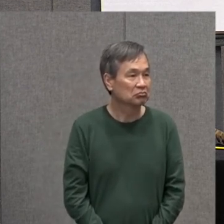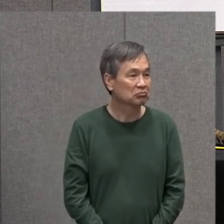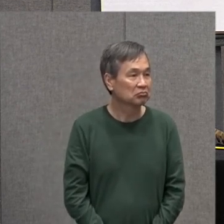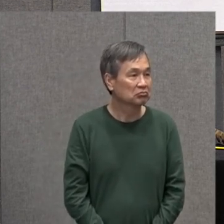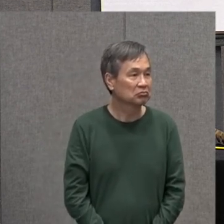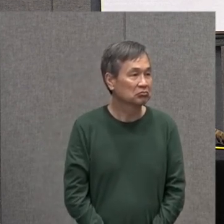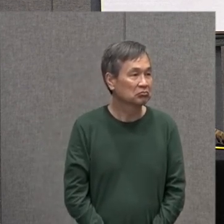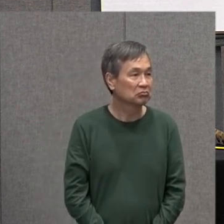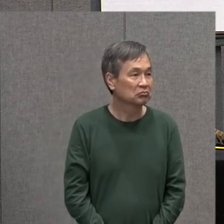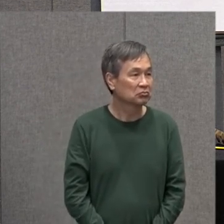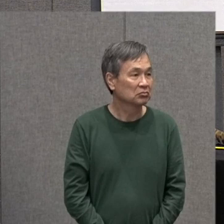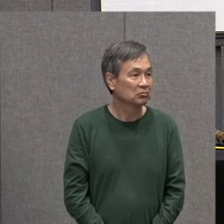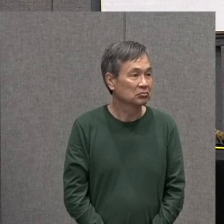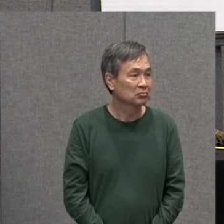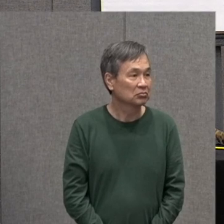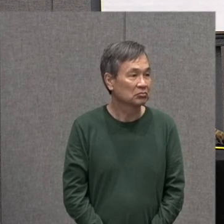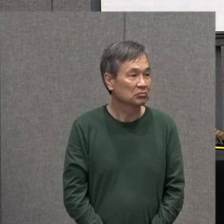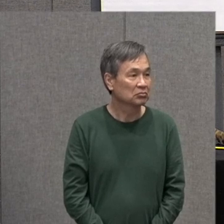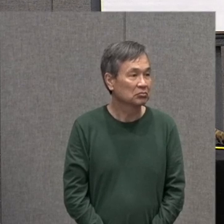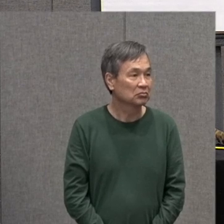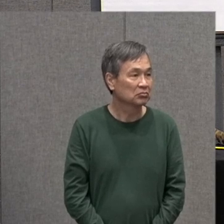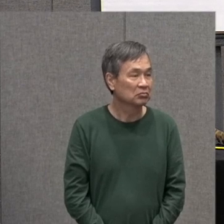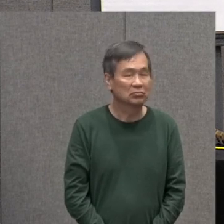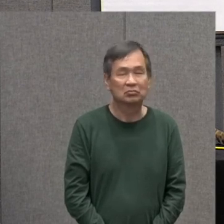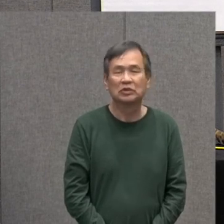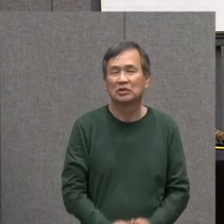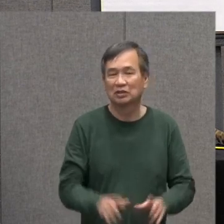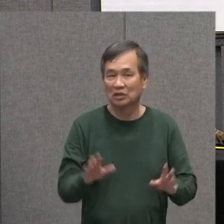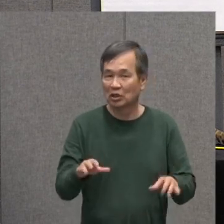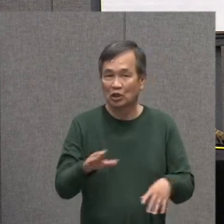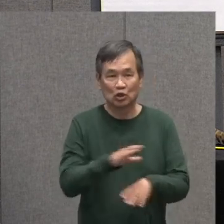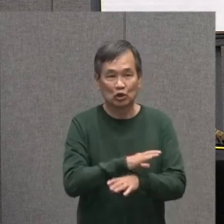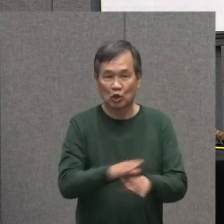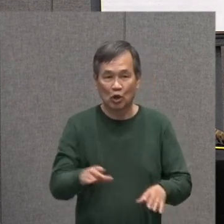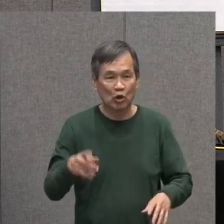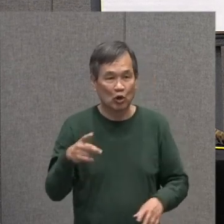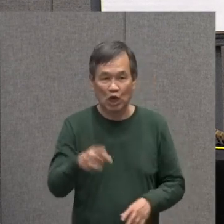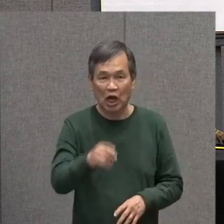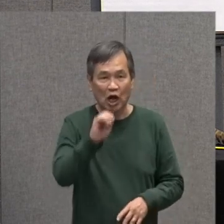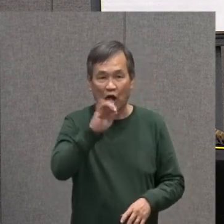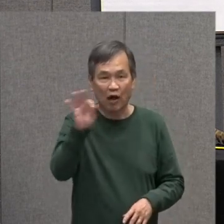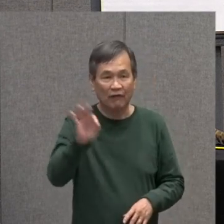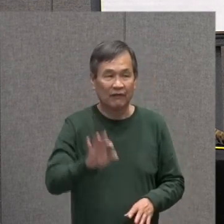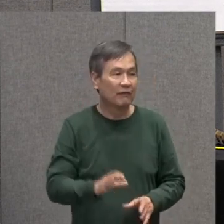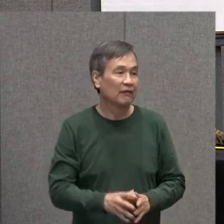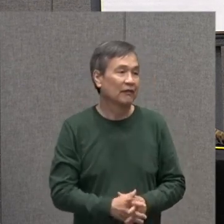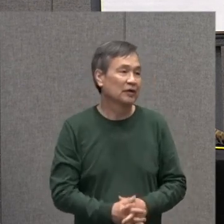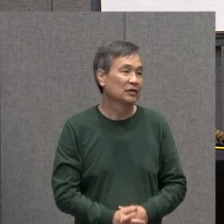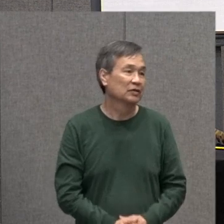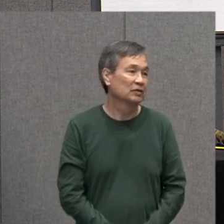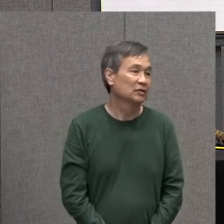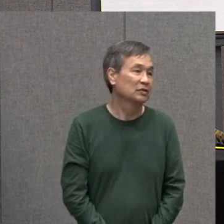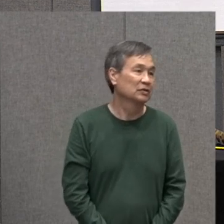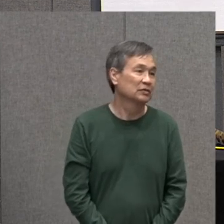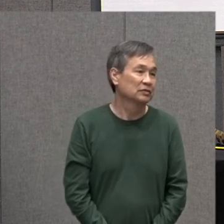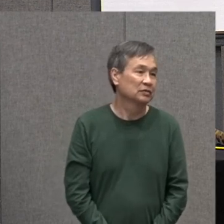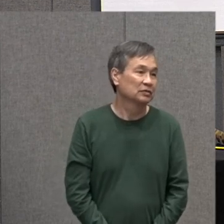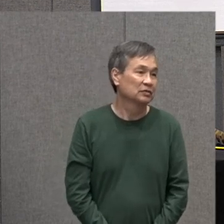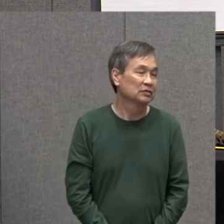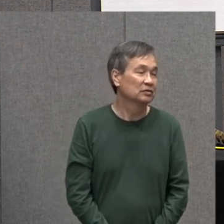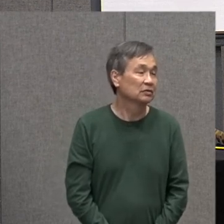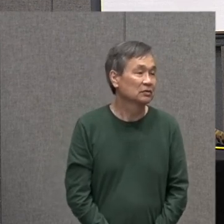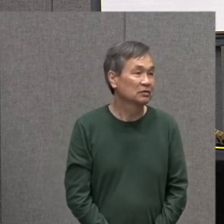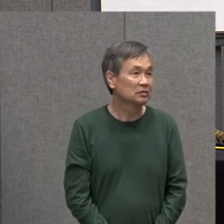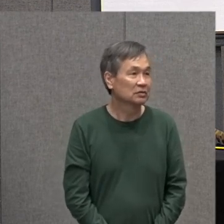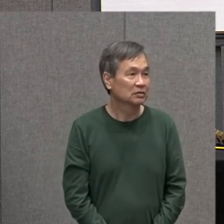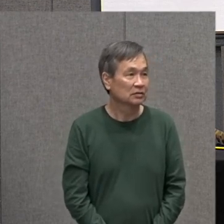I just want to be careful not to cut them off, because these... I can't wait to see what this ends up looking like. All right,